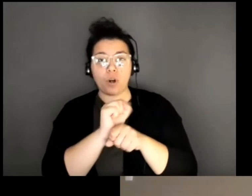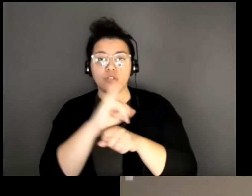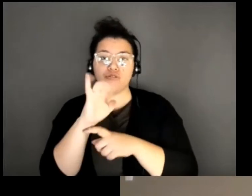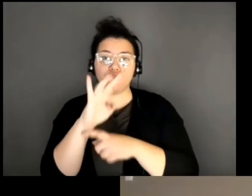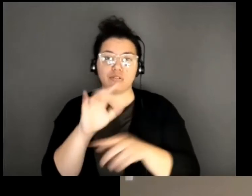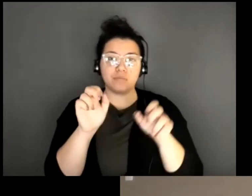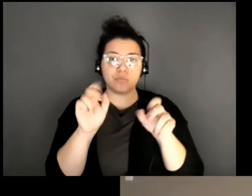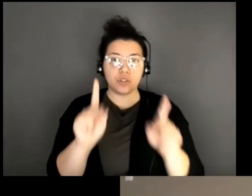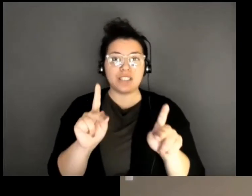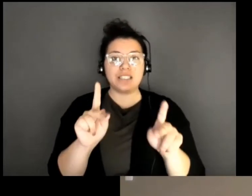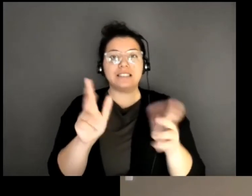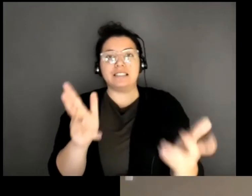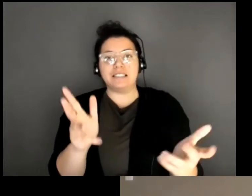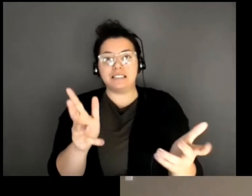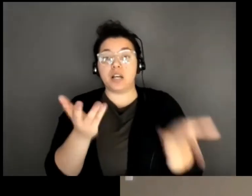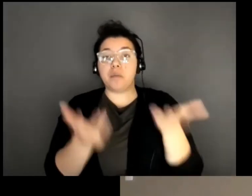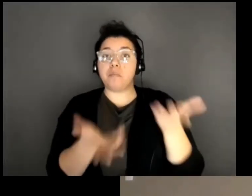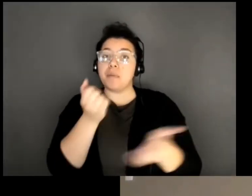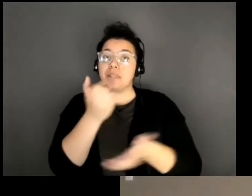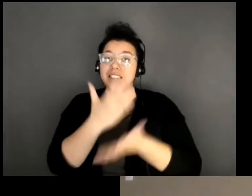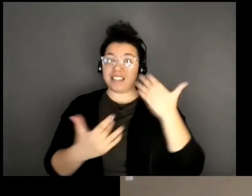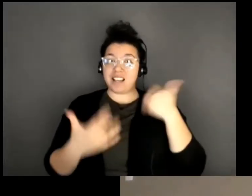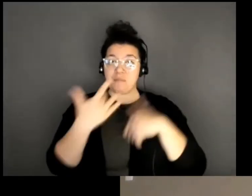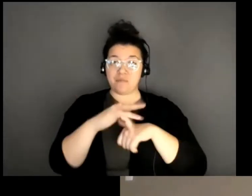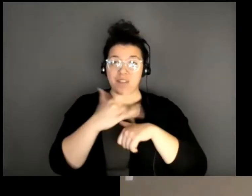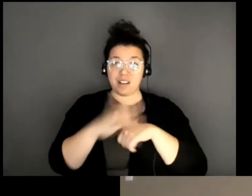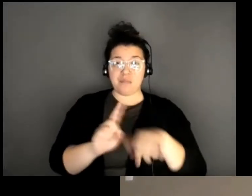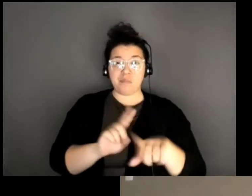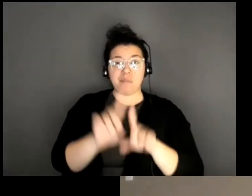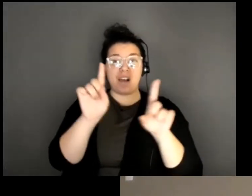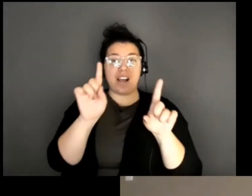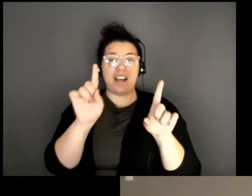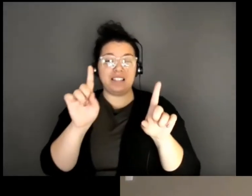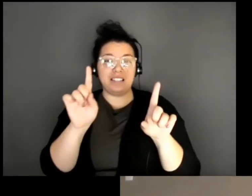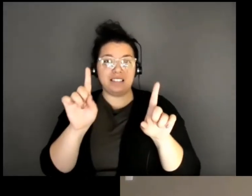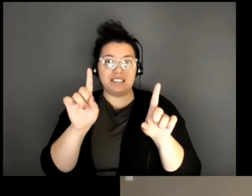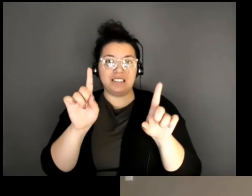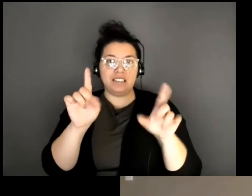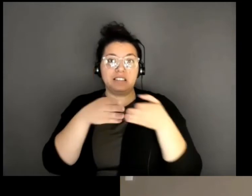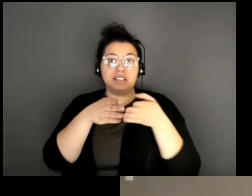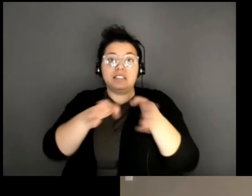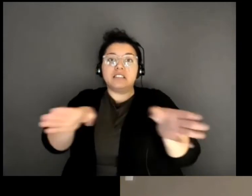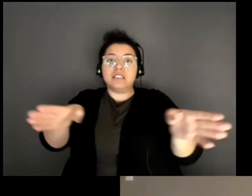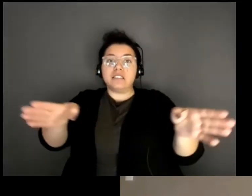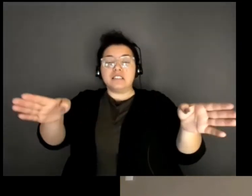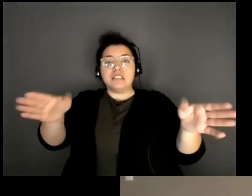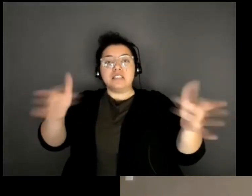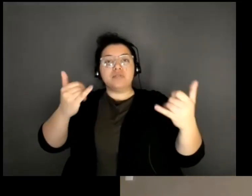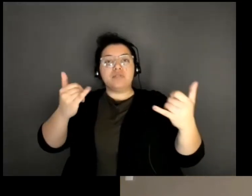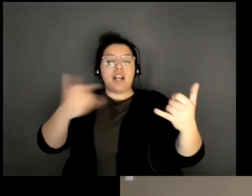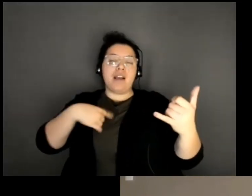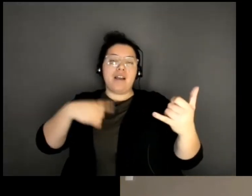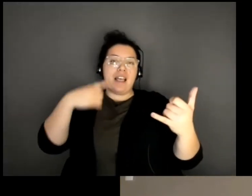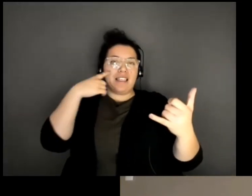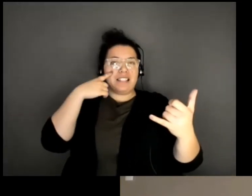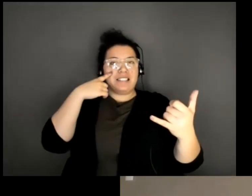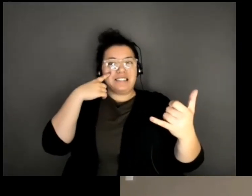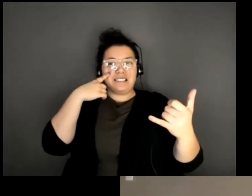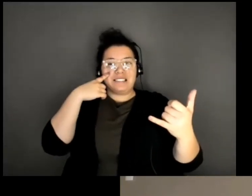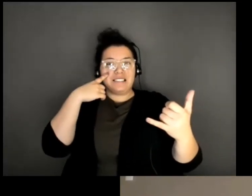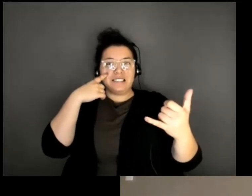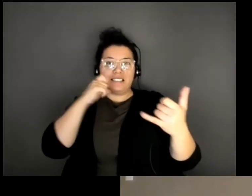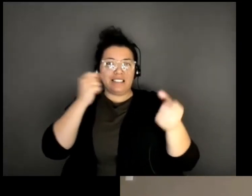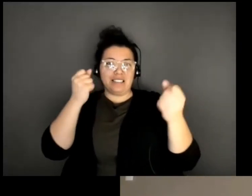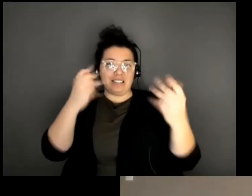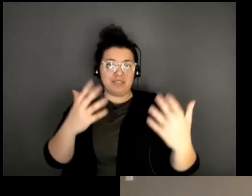some available, but I don't believe that there are any from a system-wide standpoint that we're currently looking at. But I would certainly encourage you to reach